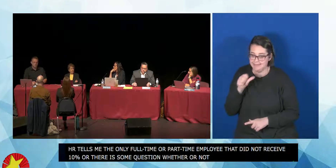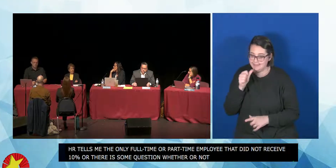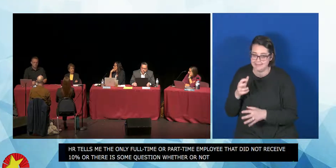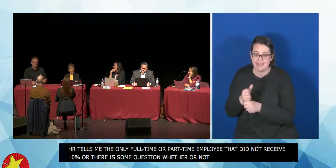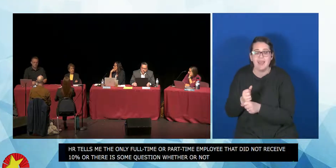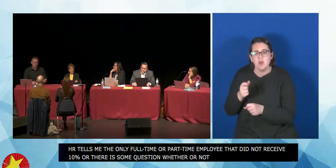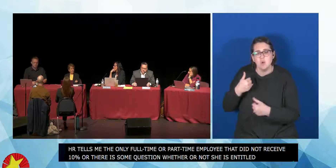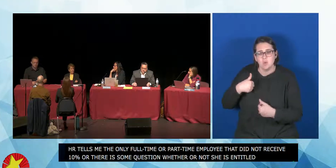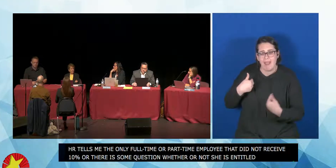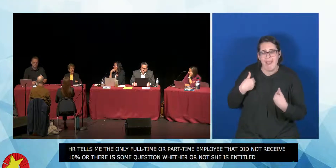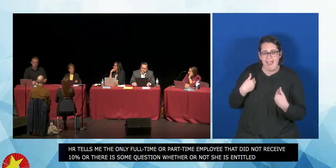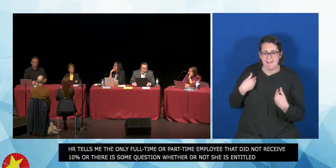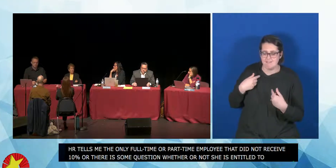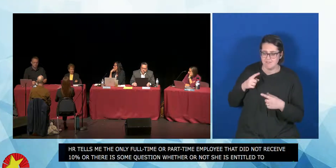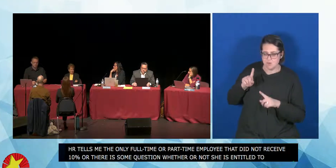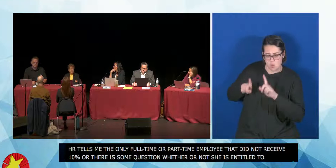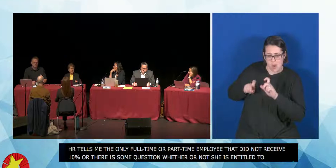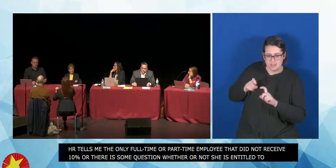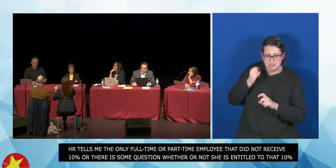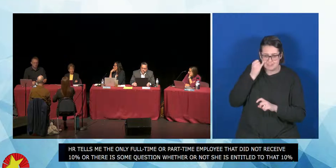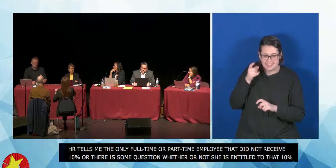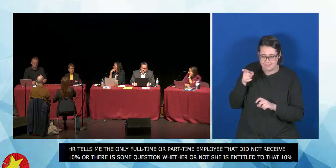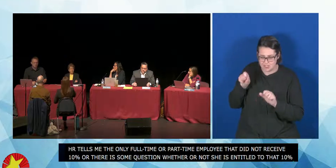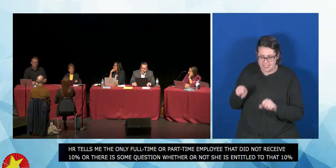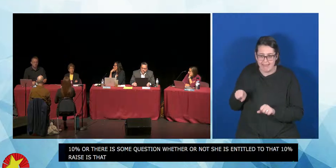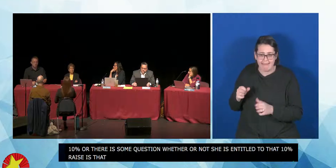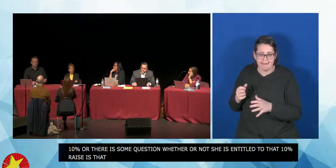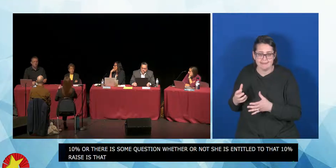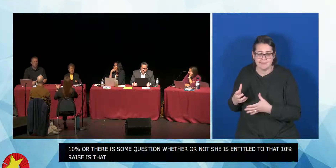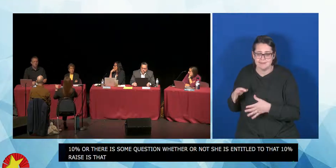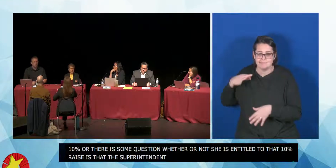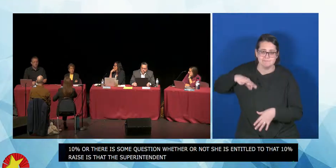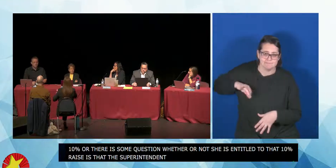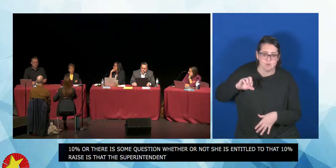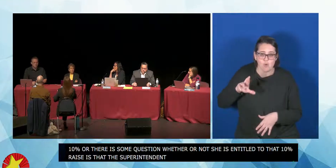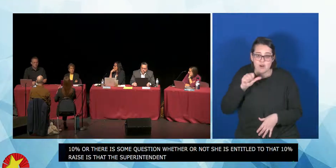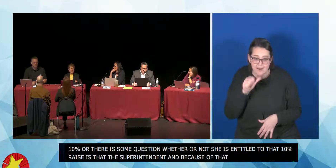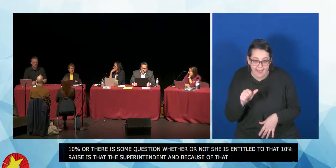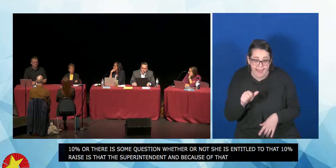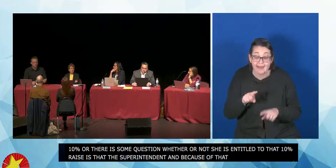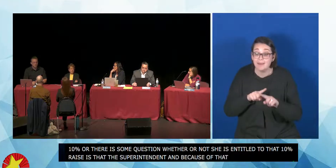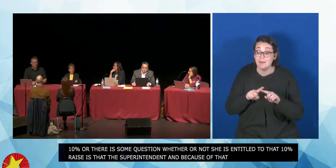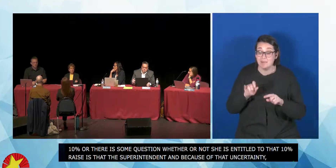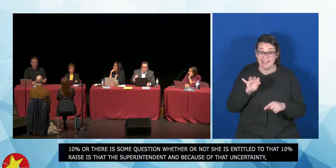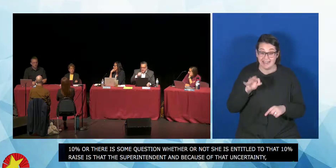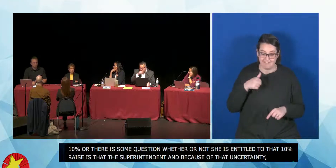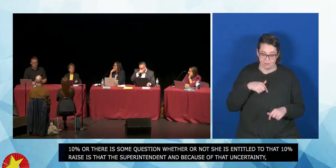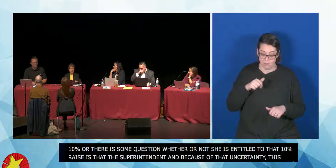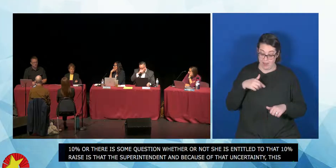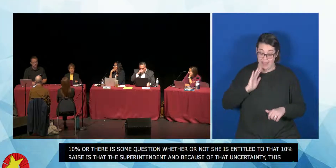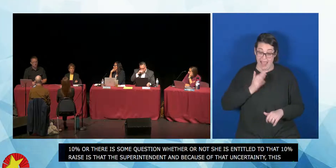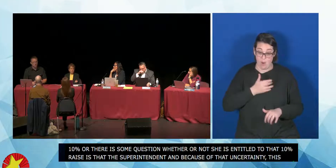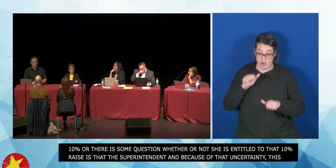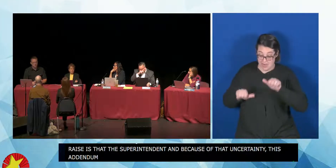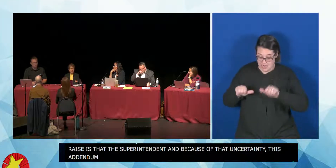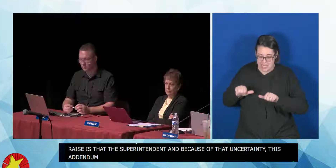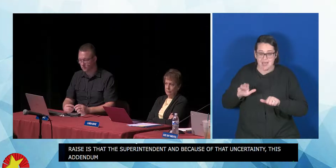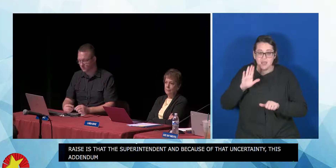is the superintendent. So because there's some uncertainty about it, this addendum will remove that uncertainty.